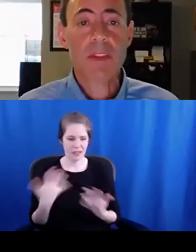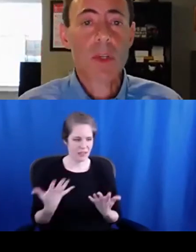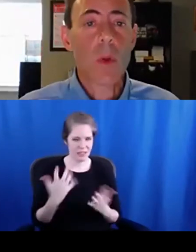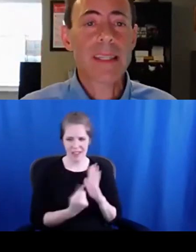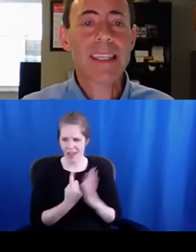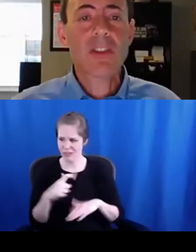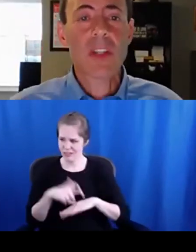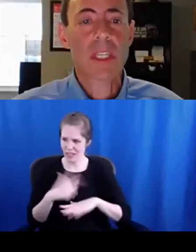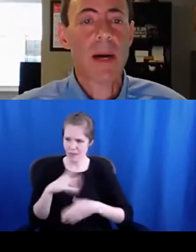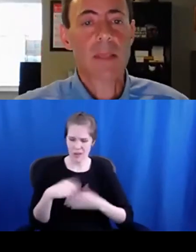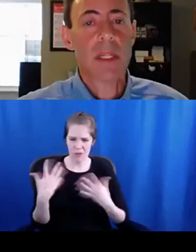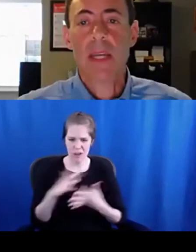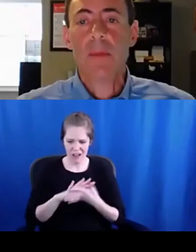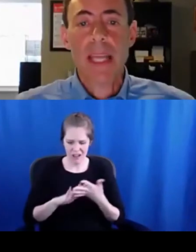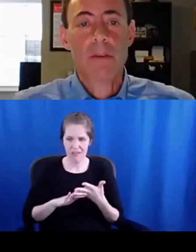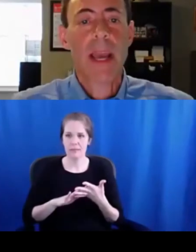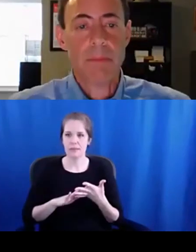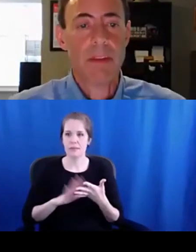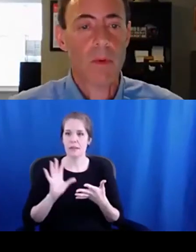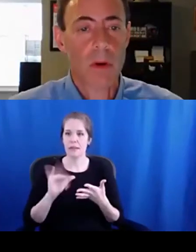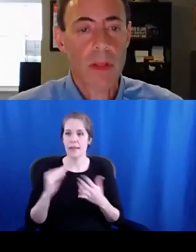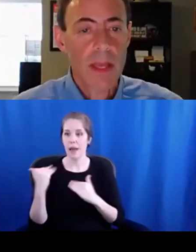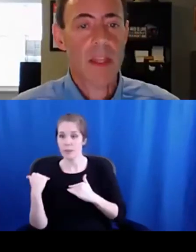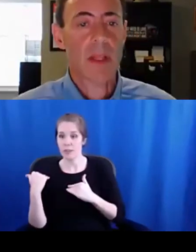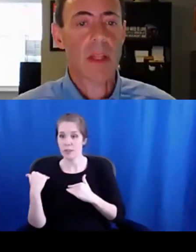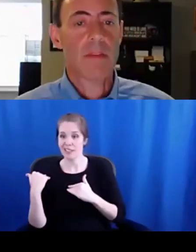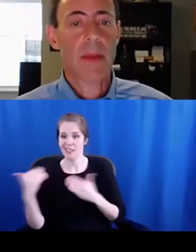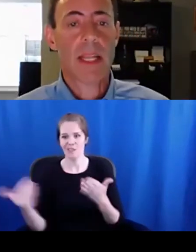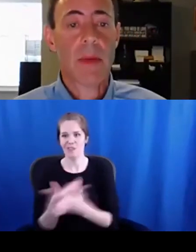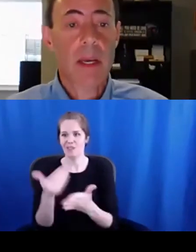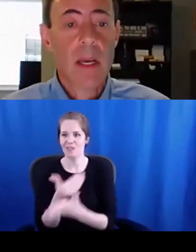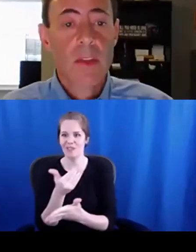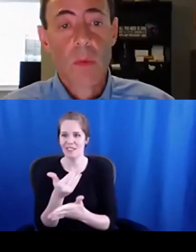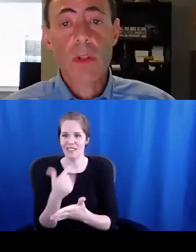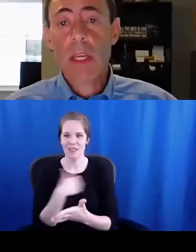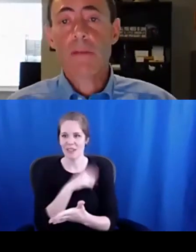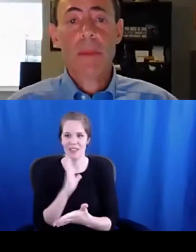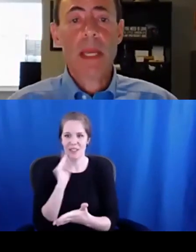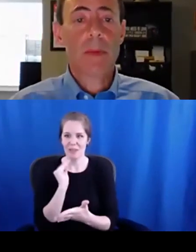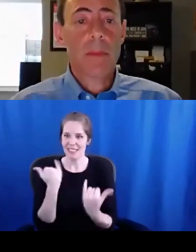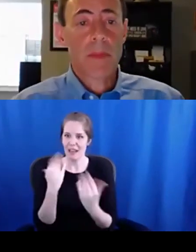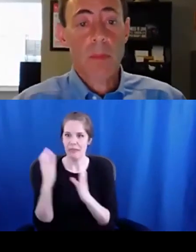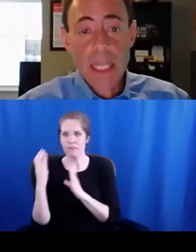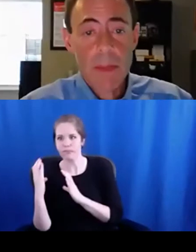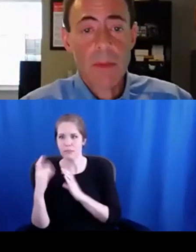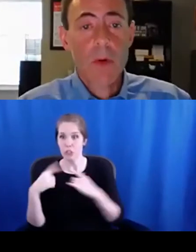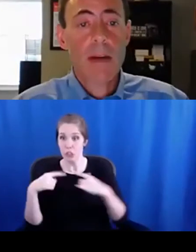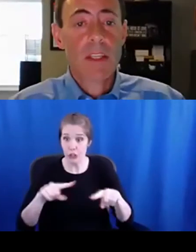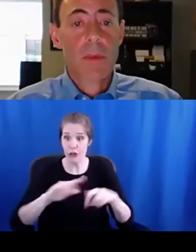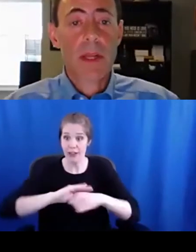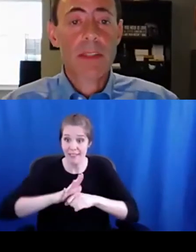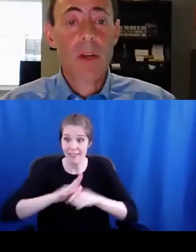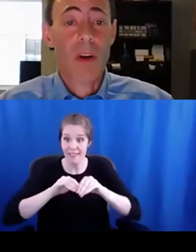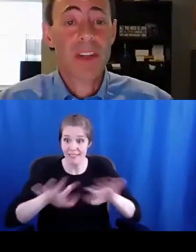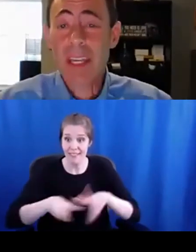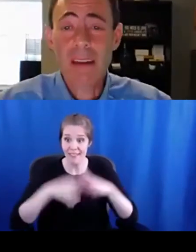This is a whole additional responsibility that we never had before in the middle of a pandemic. So we're looking for people, we need people who have